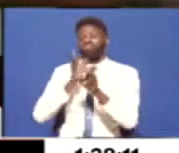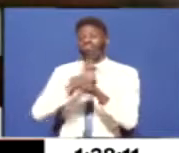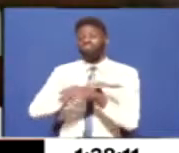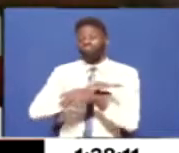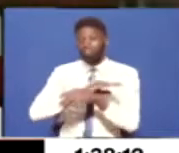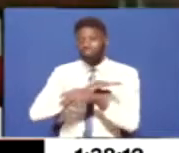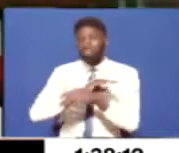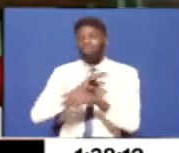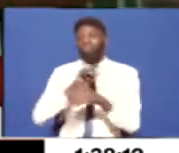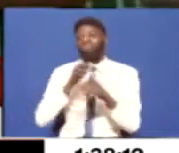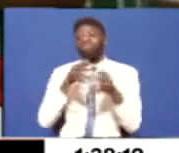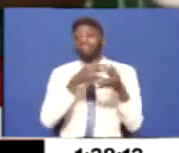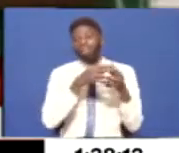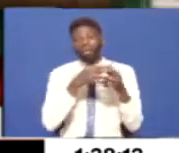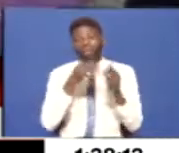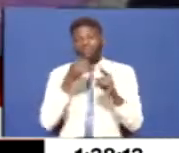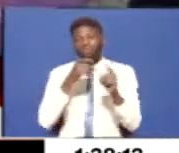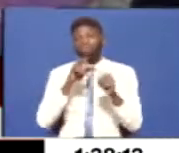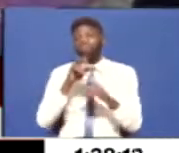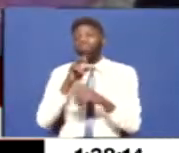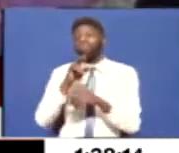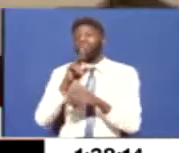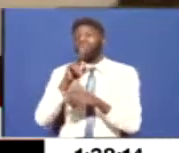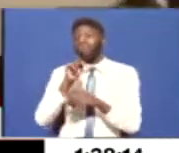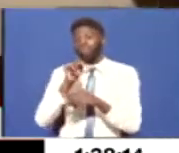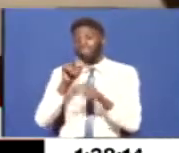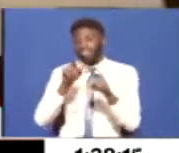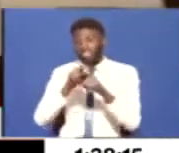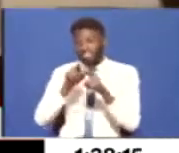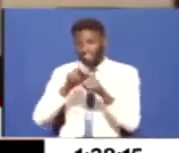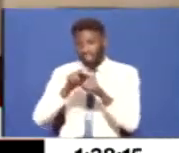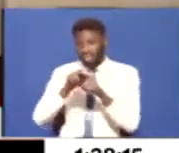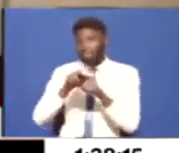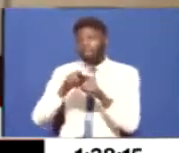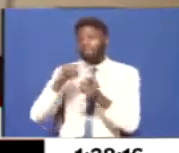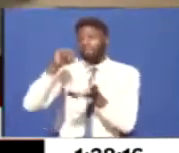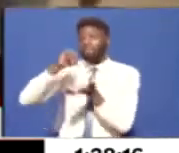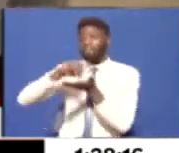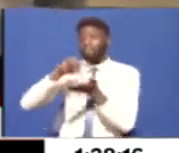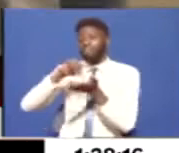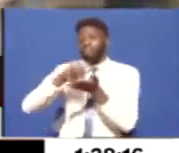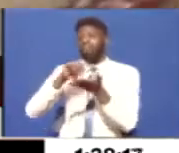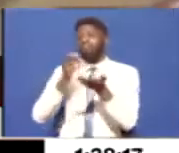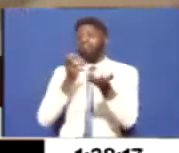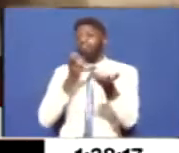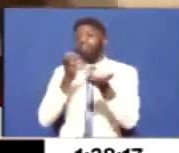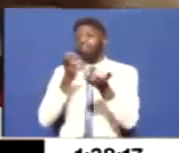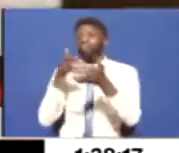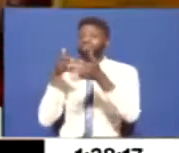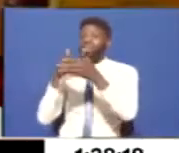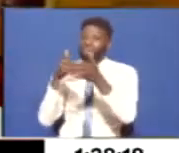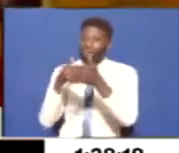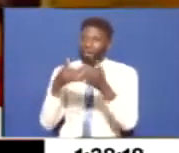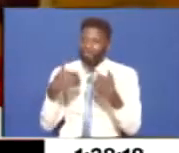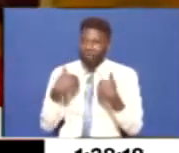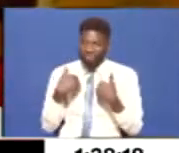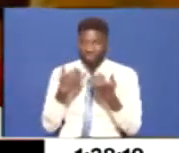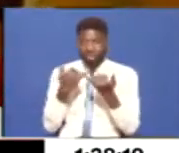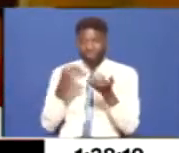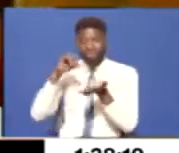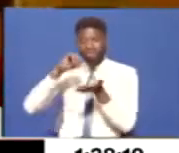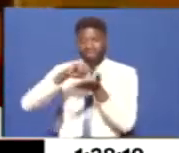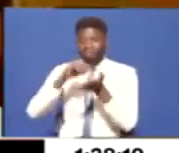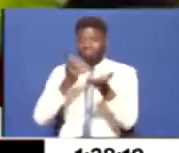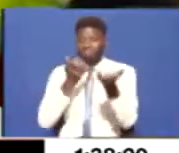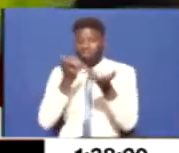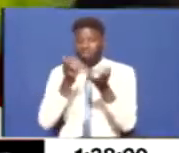deal and went ahead to slap Tehran with trade sanctions. This has complicated Iran's trade and political relations with some